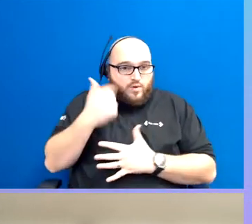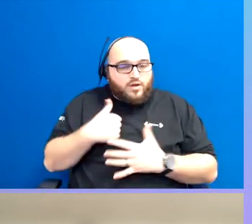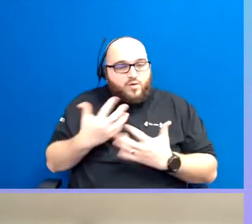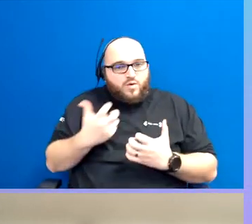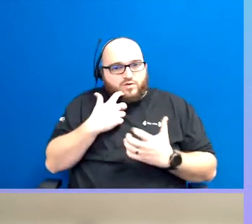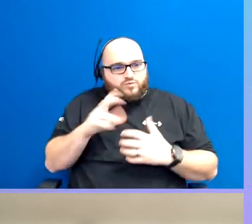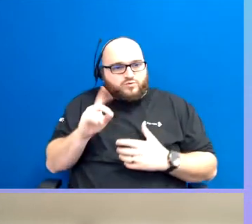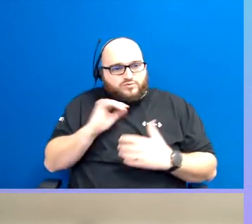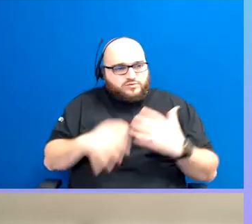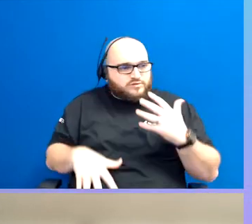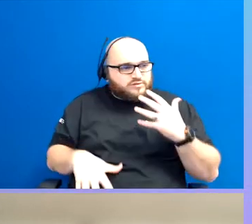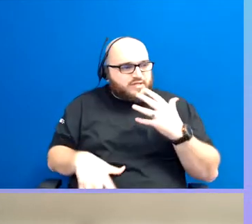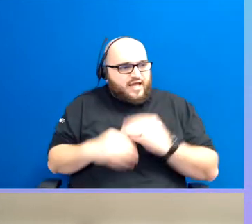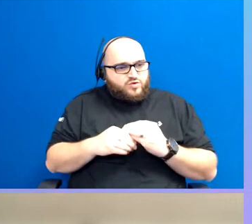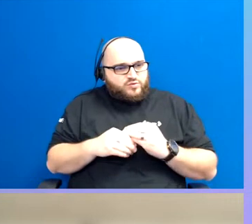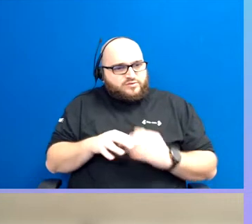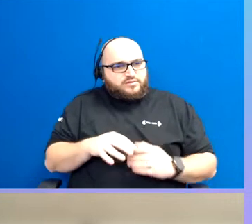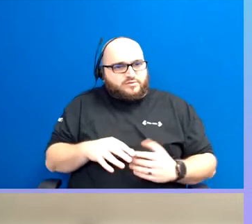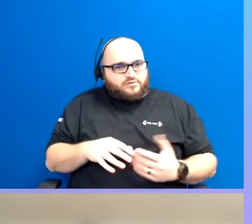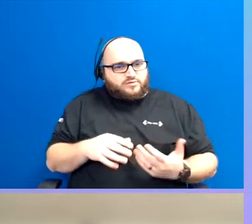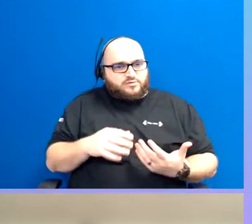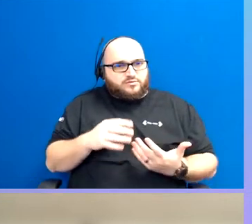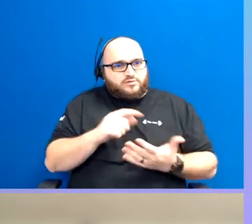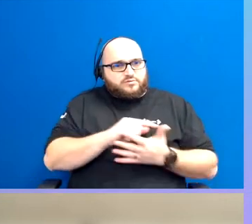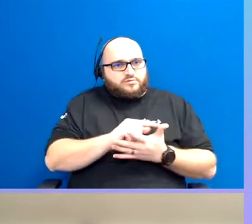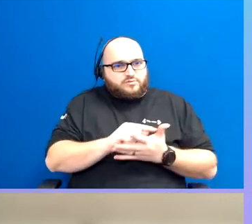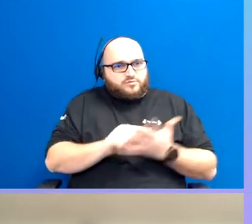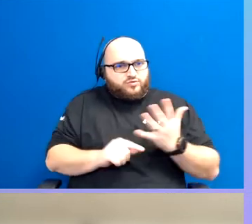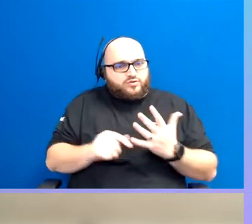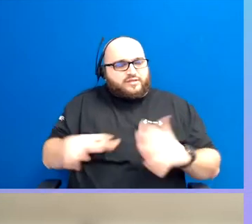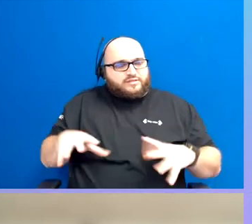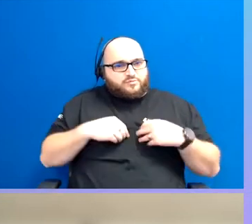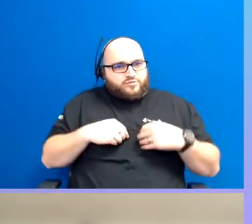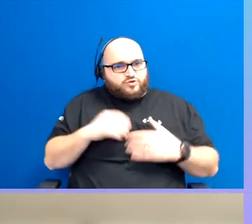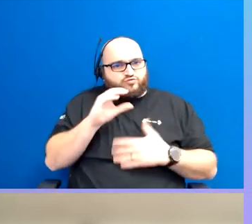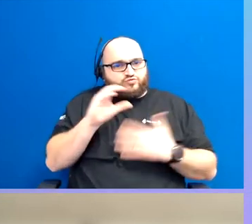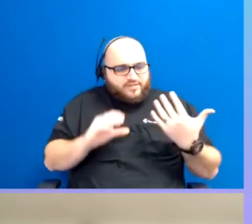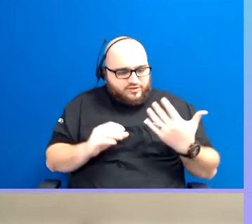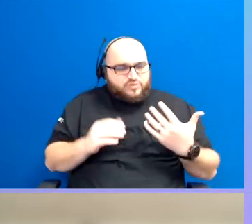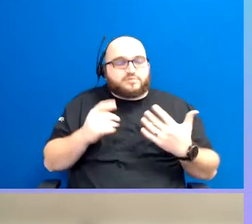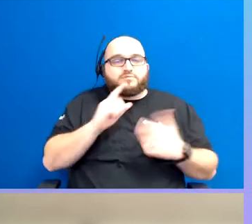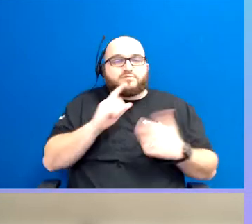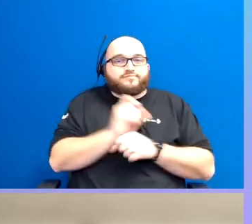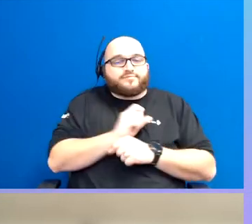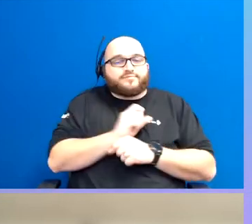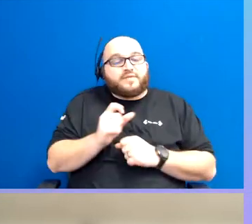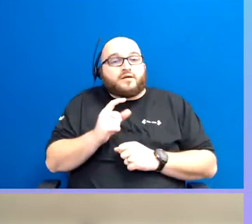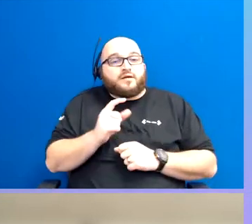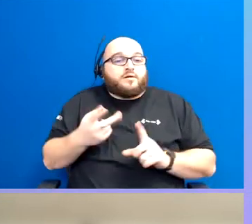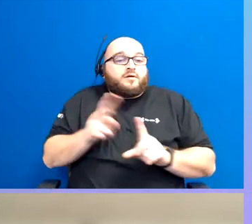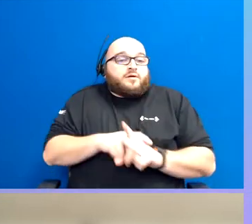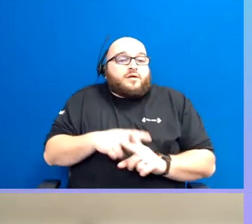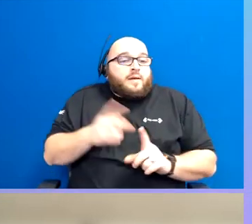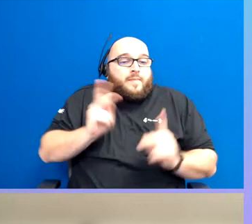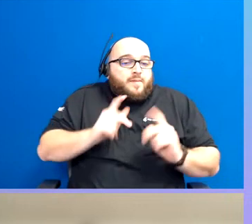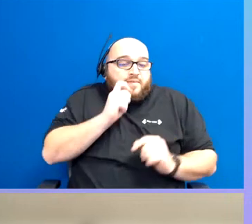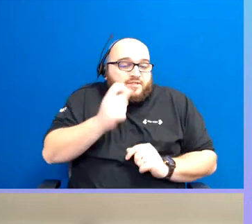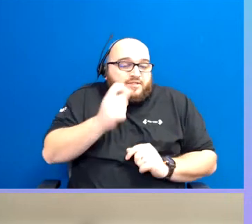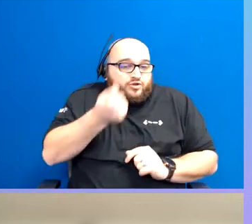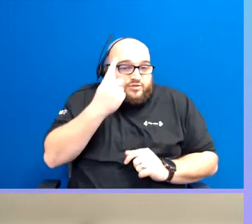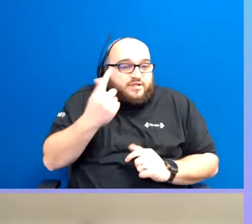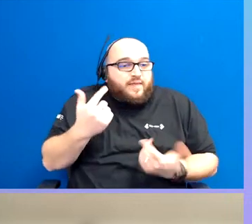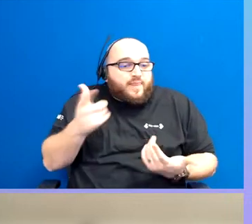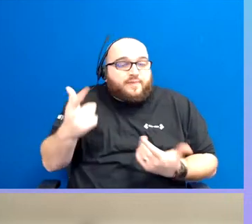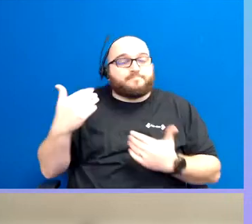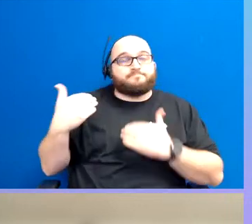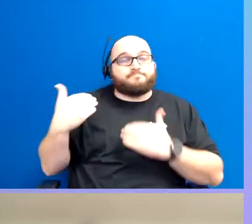extra acceptance criteria? So really that lack of understanding about what it is and, who was responsible for it. And the